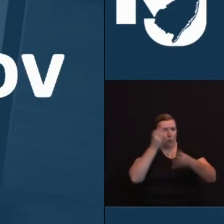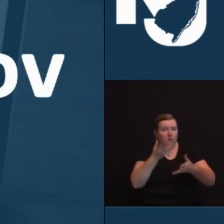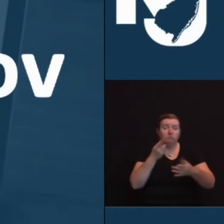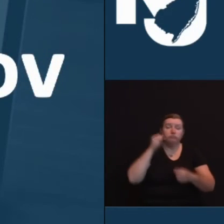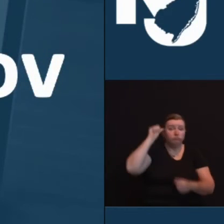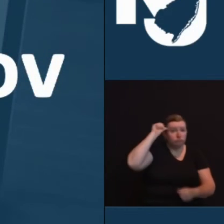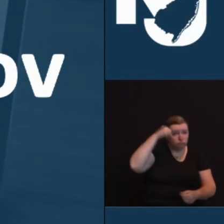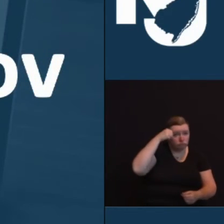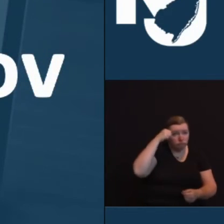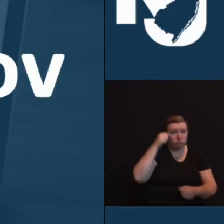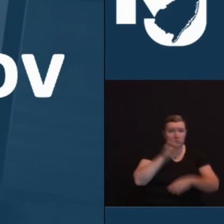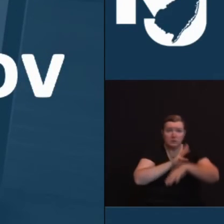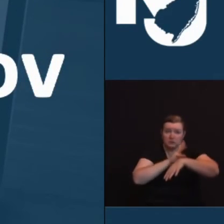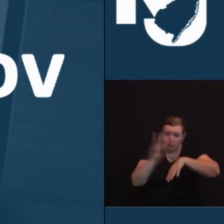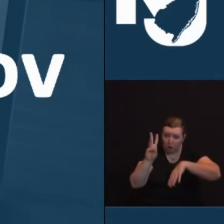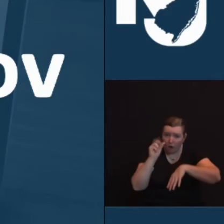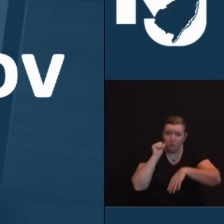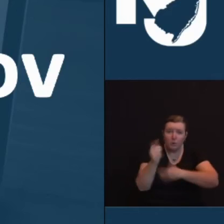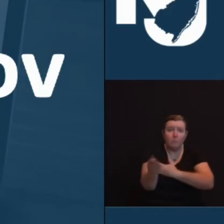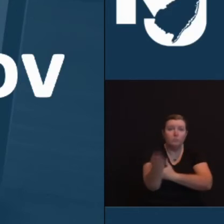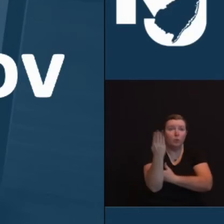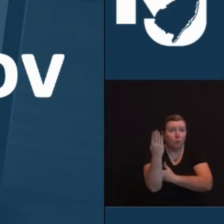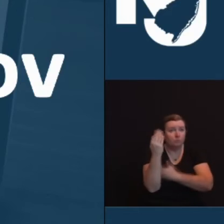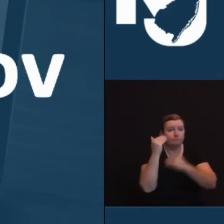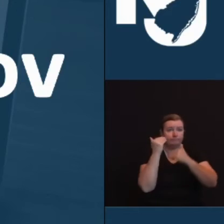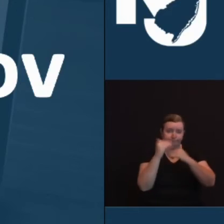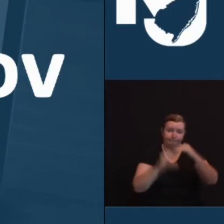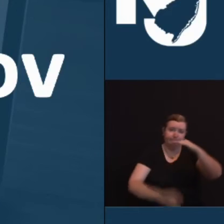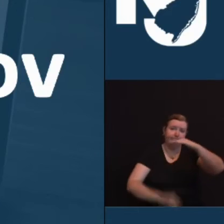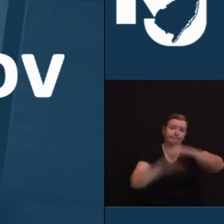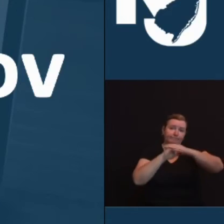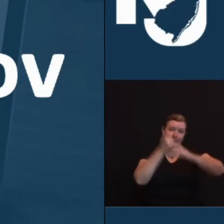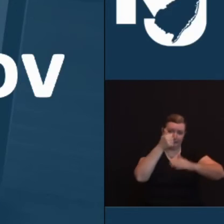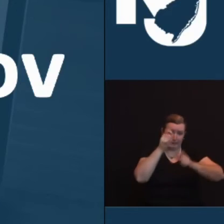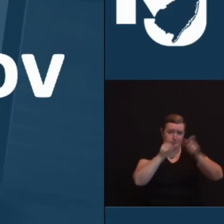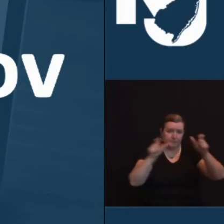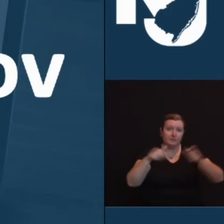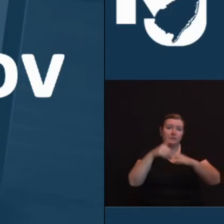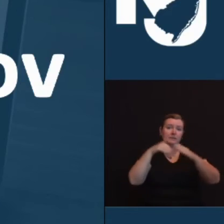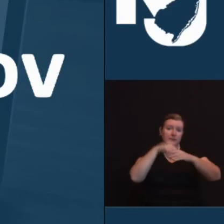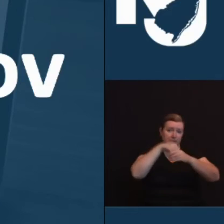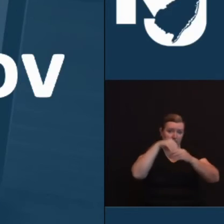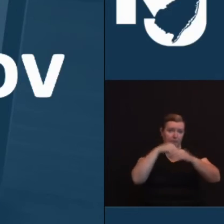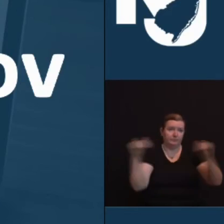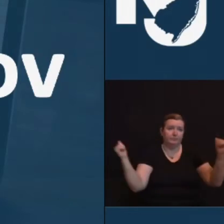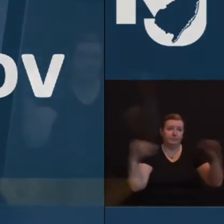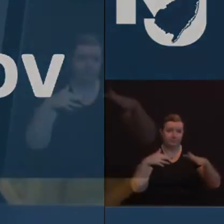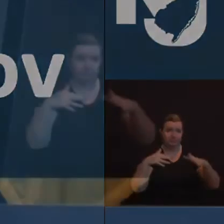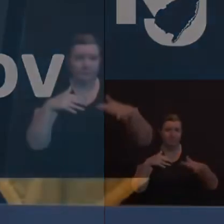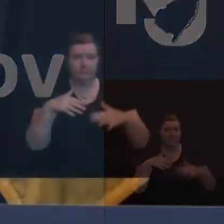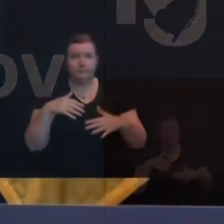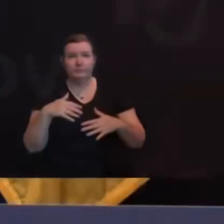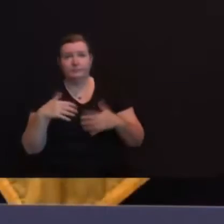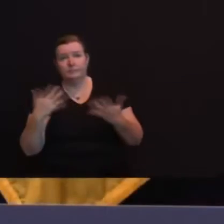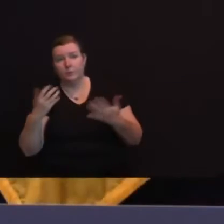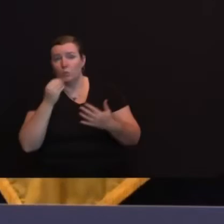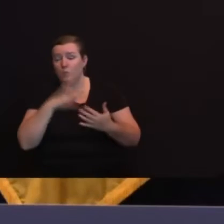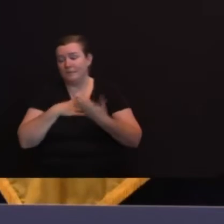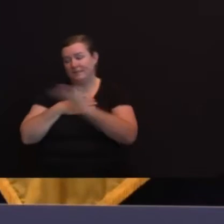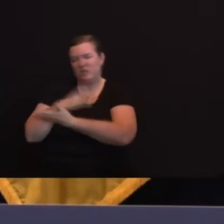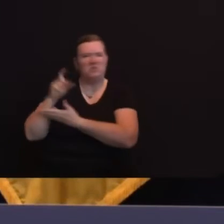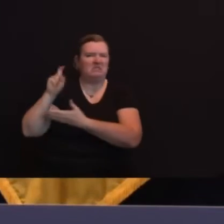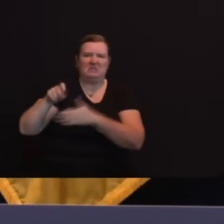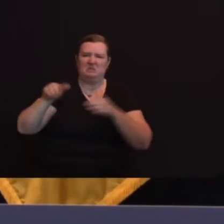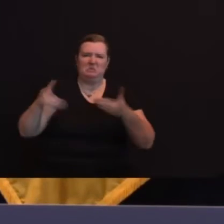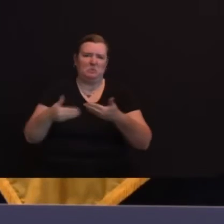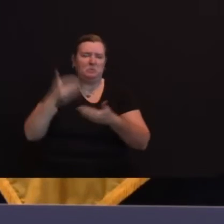indoor gathering limit is reduced to 10 people. With that, please help me welcome the woman to my right who needs no introduction, the Commissioner of the Department